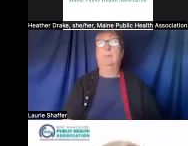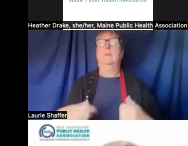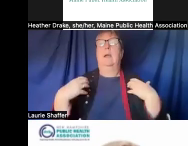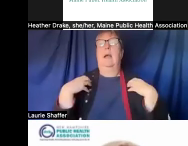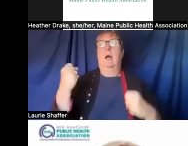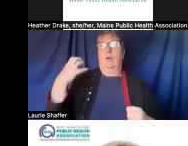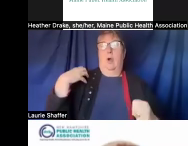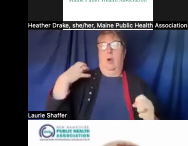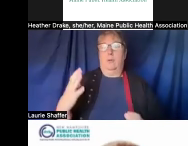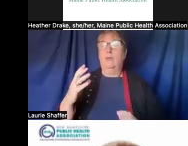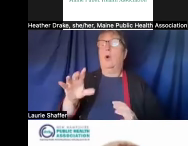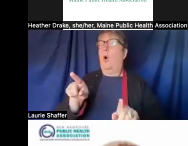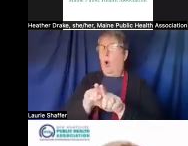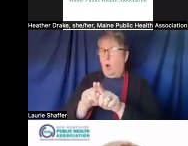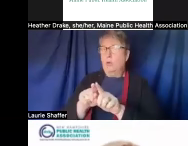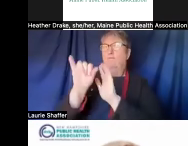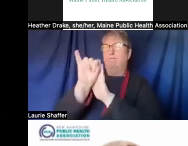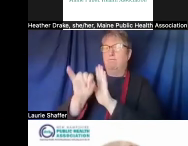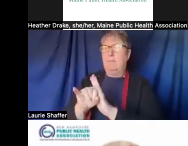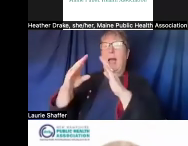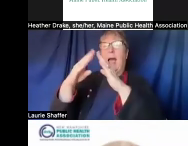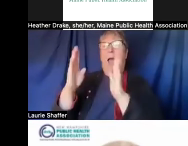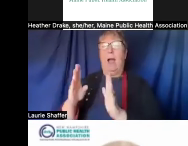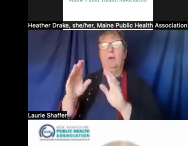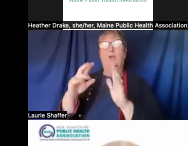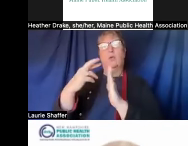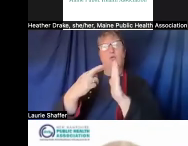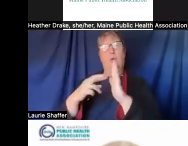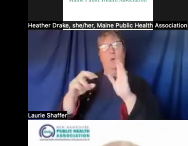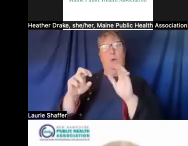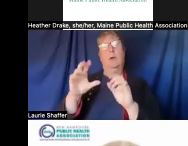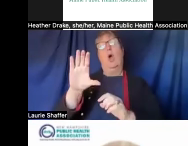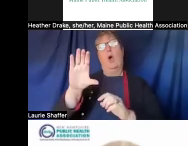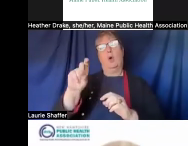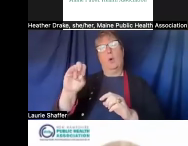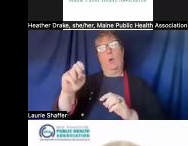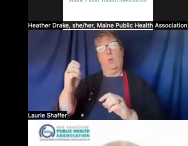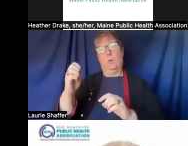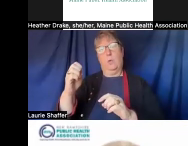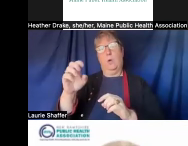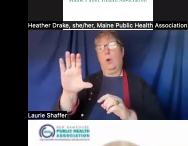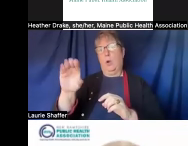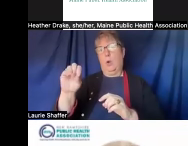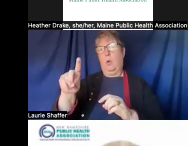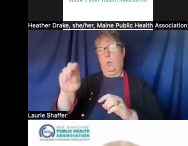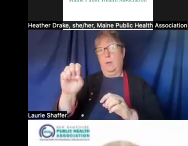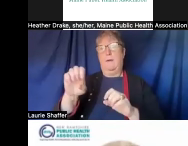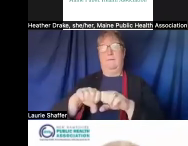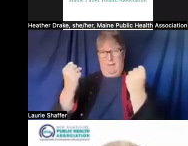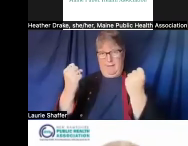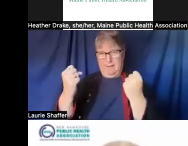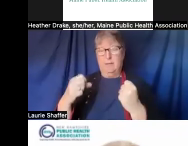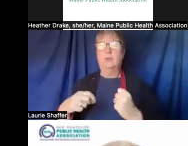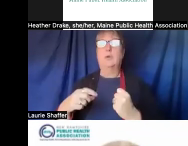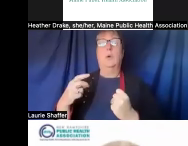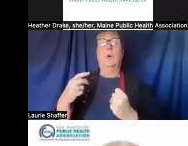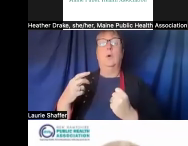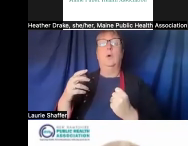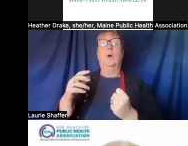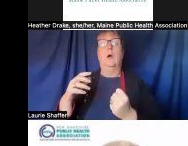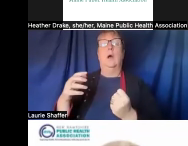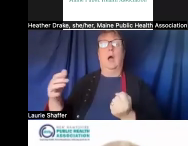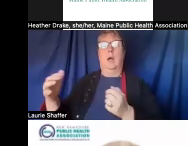code violations that were putting the residents in danger. So including in those hoarding conditions, there was pest activity, there was